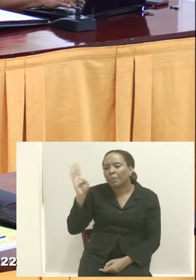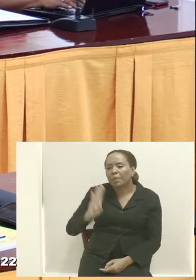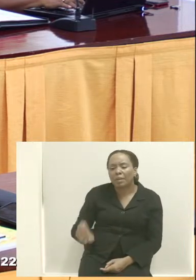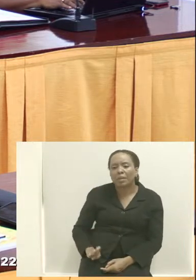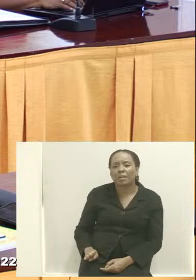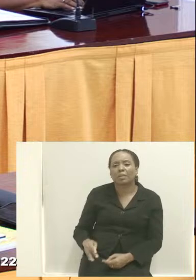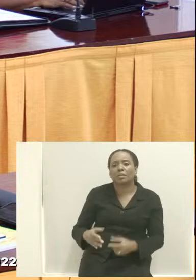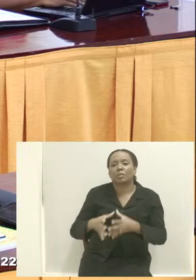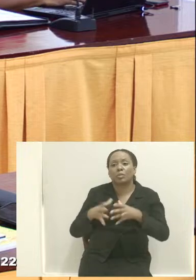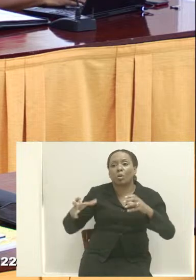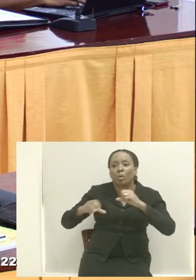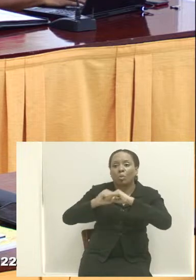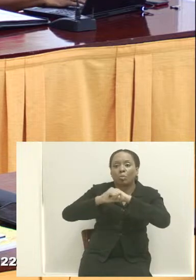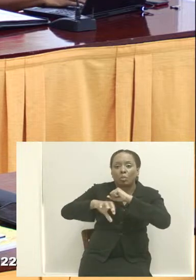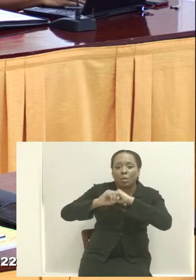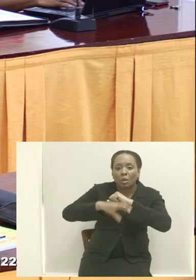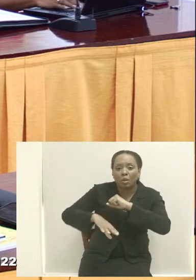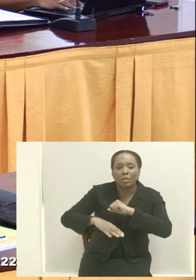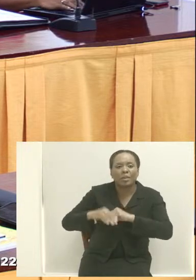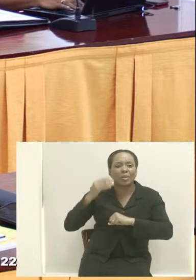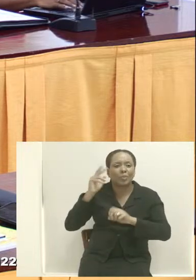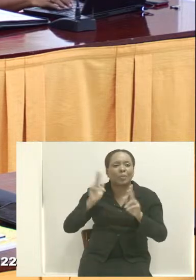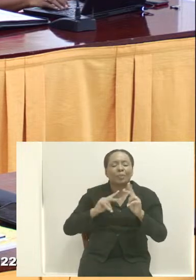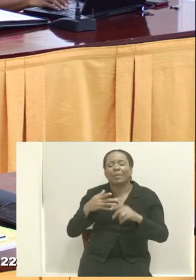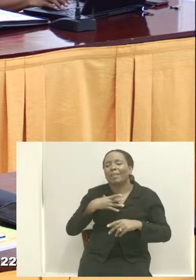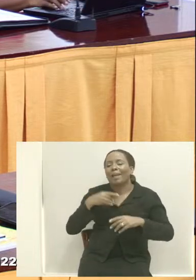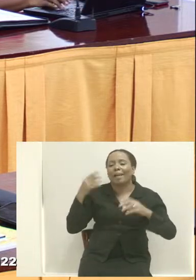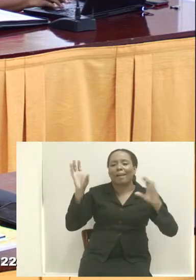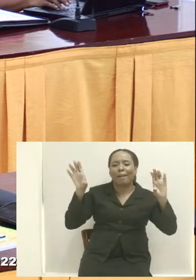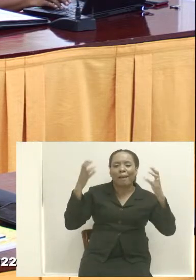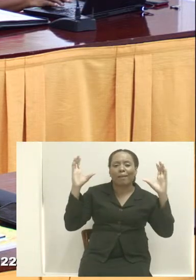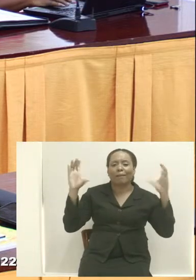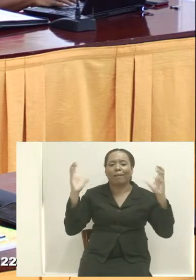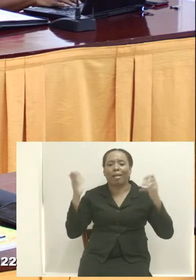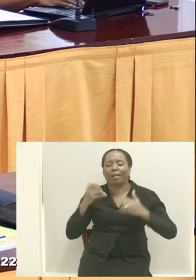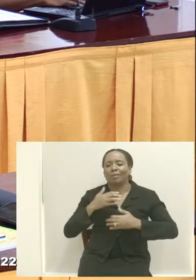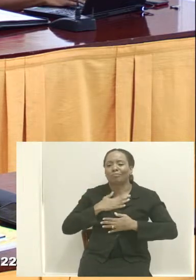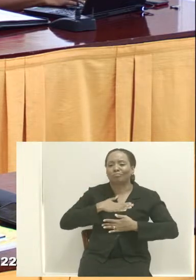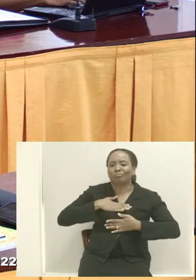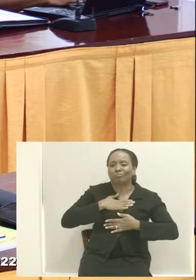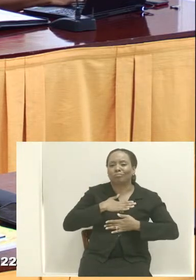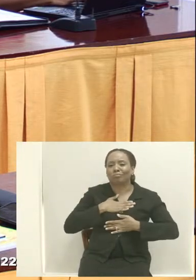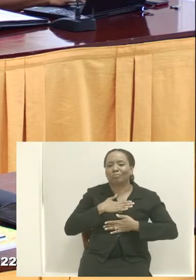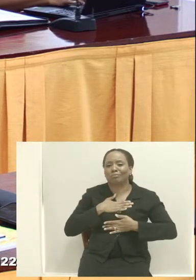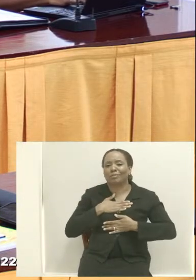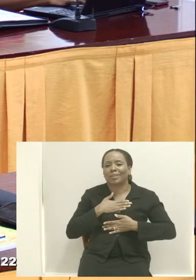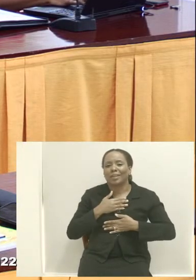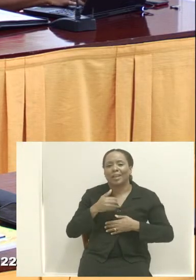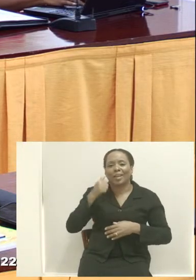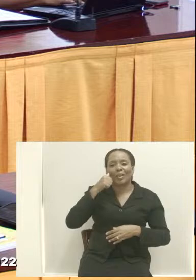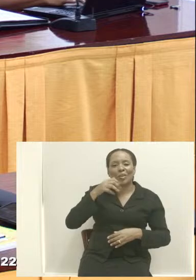and the ladies here are no less beautiful. One of the things that sell tourism, ma'am, is the fact